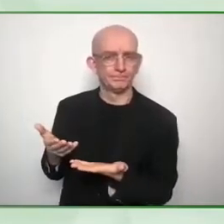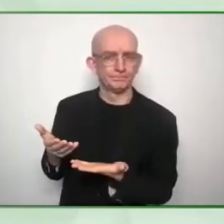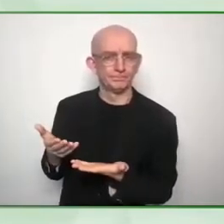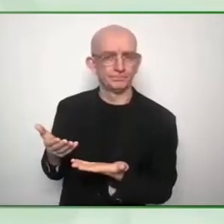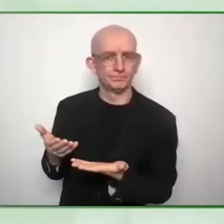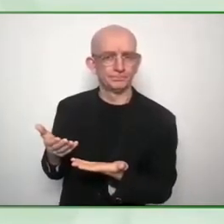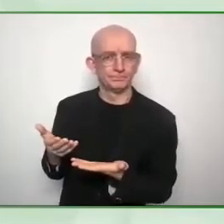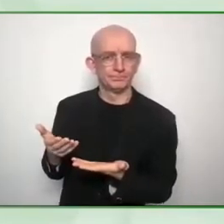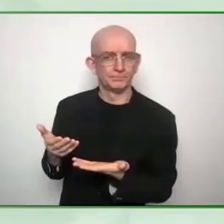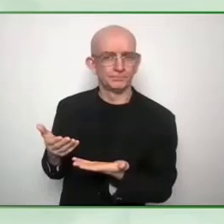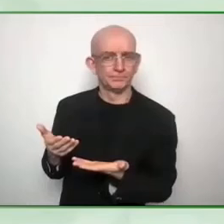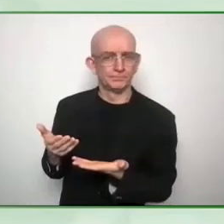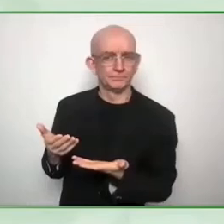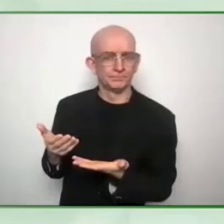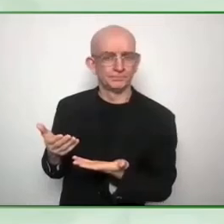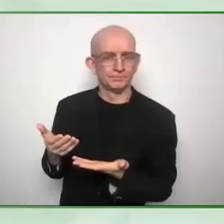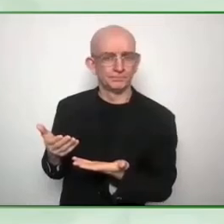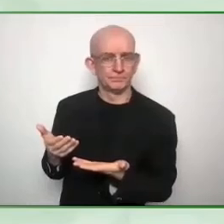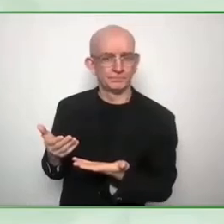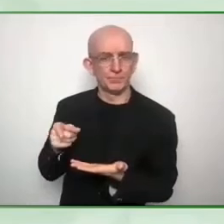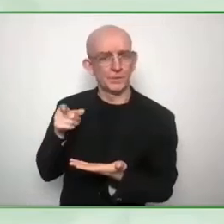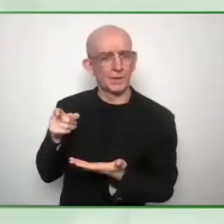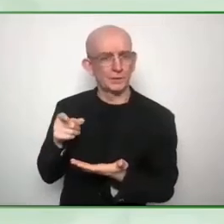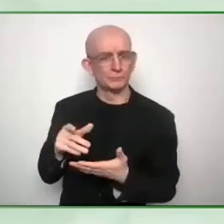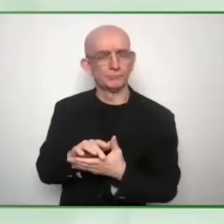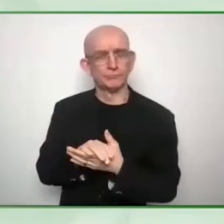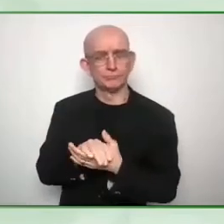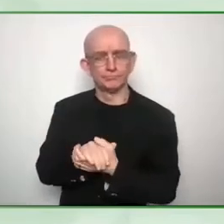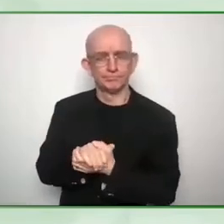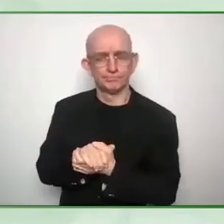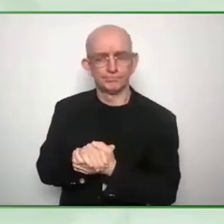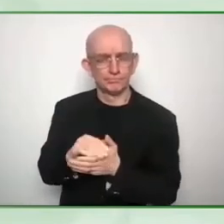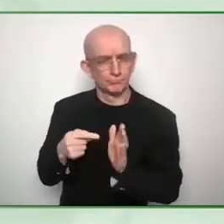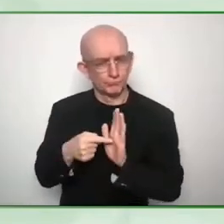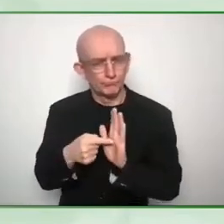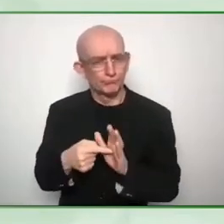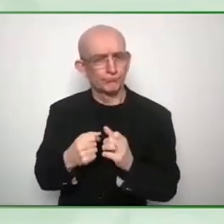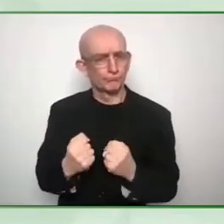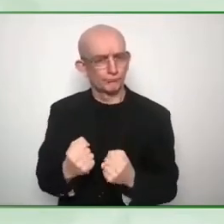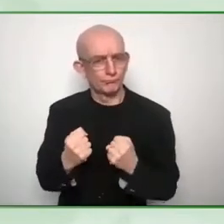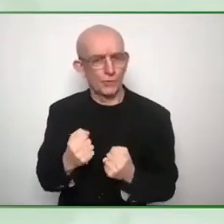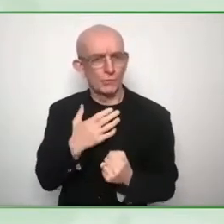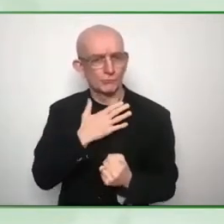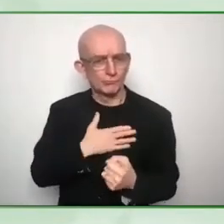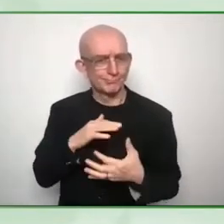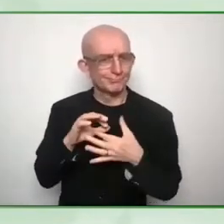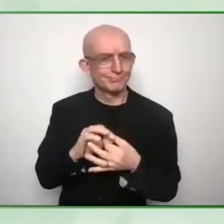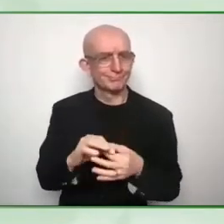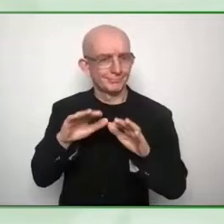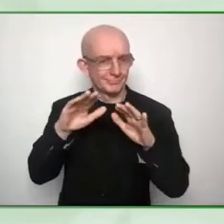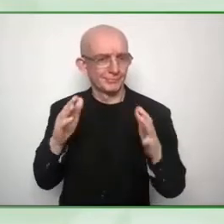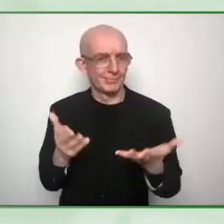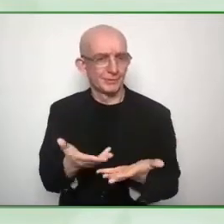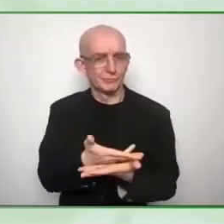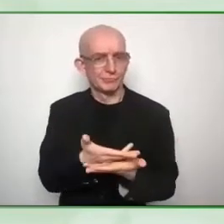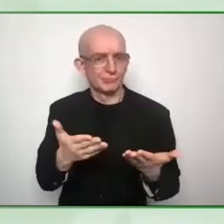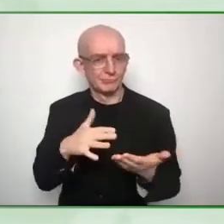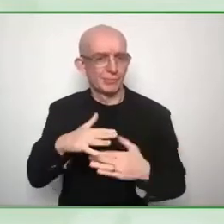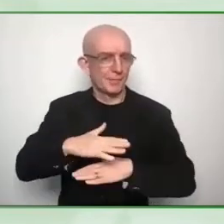for women with disabilities. And her commitment is what gives us the ability